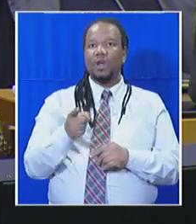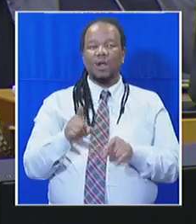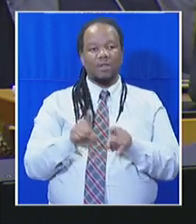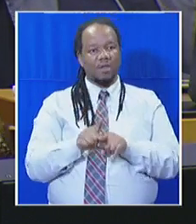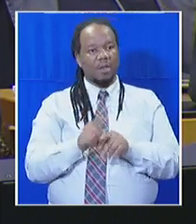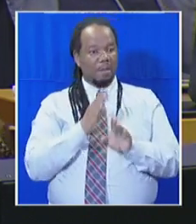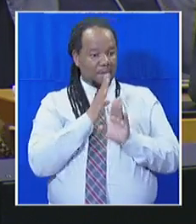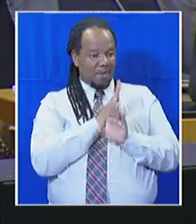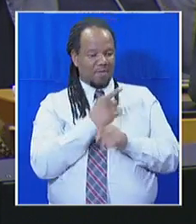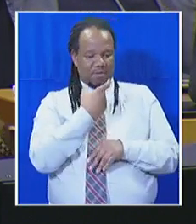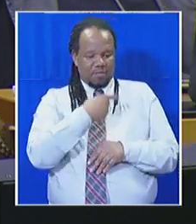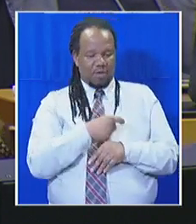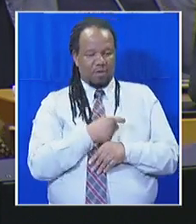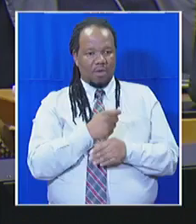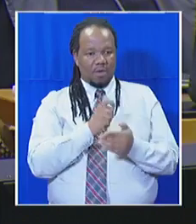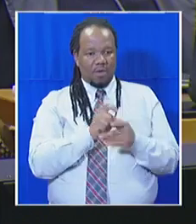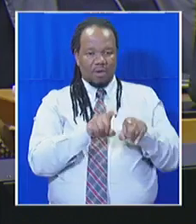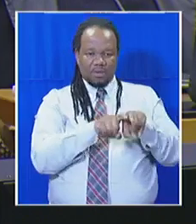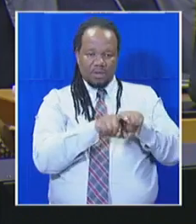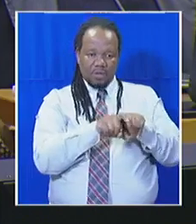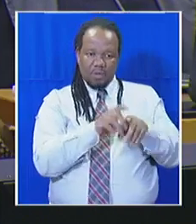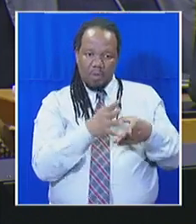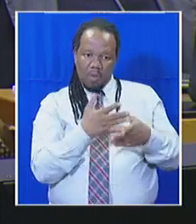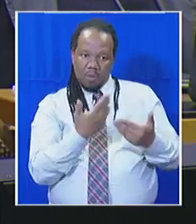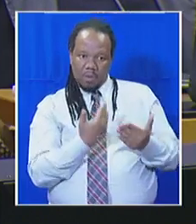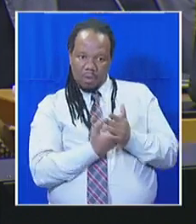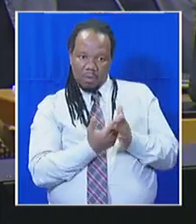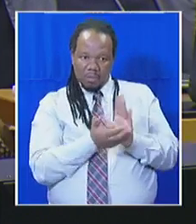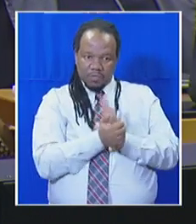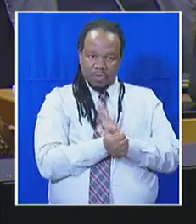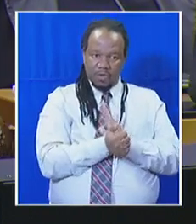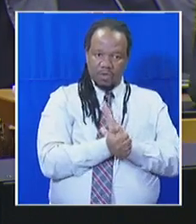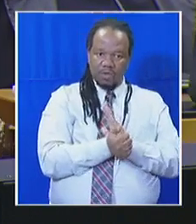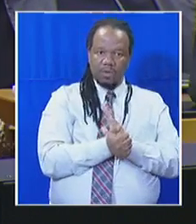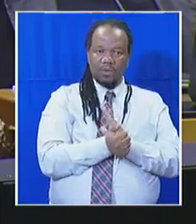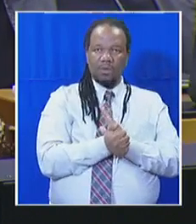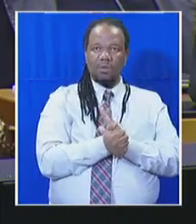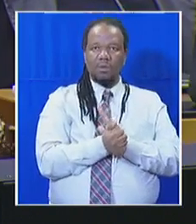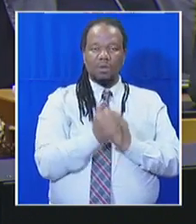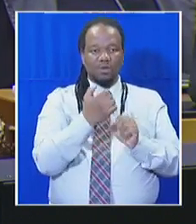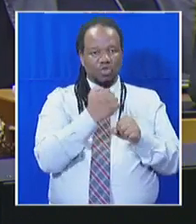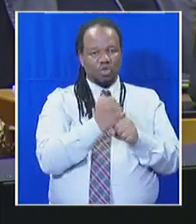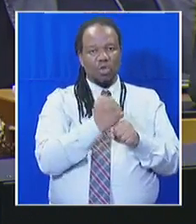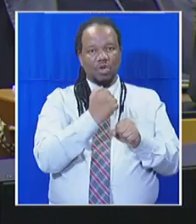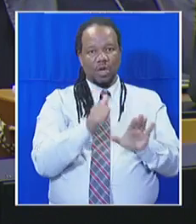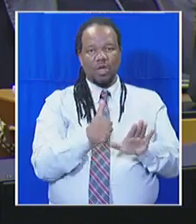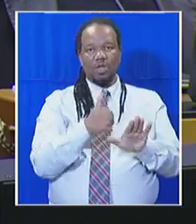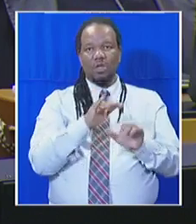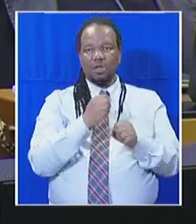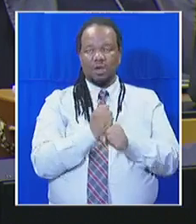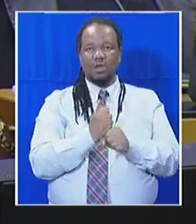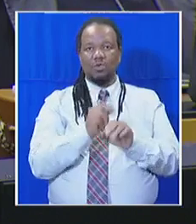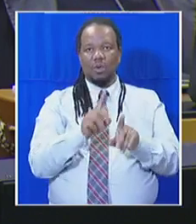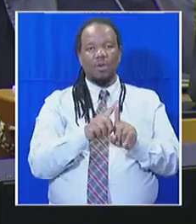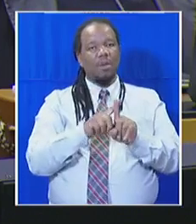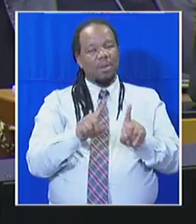and capacity in each subject across the grades. This indeed has been initiated and implemented, utilized not only by SATU, but